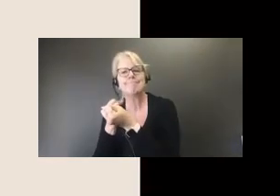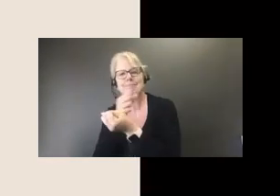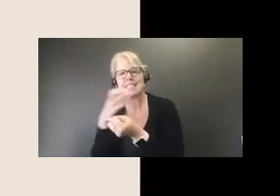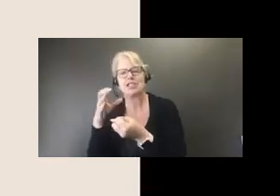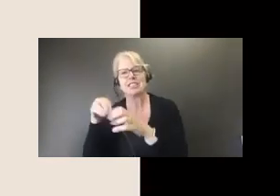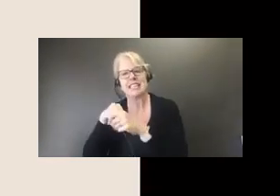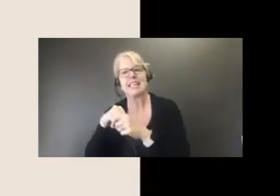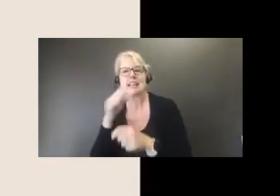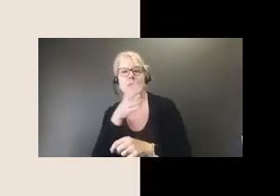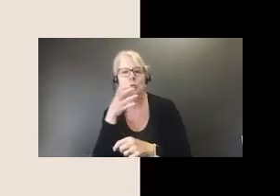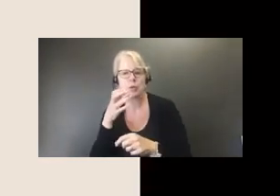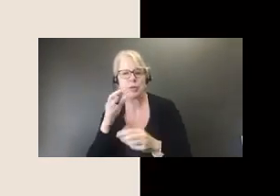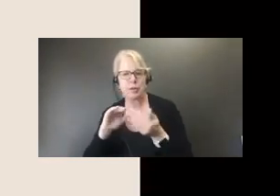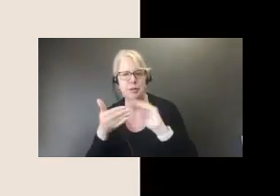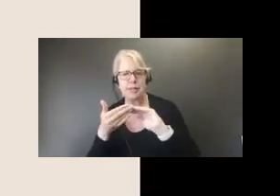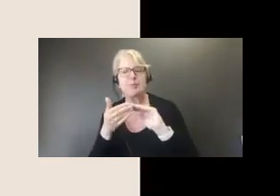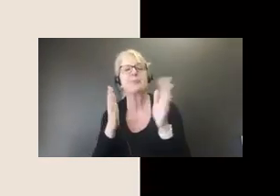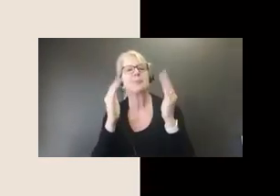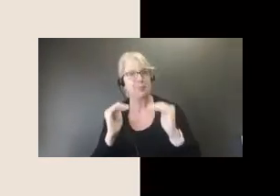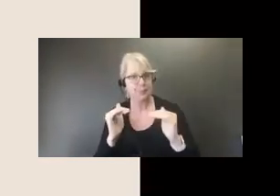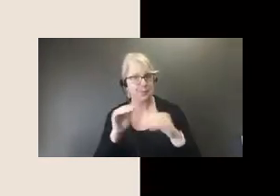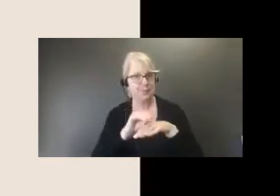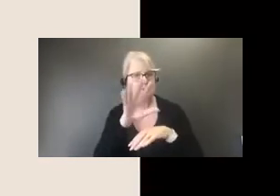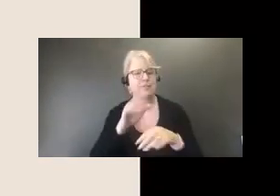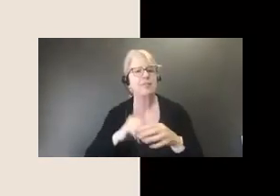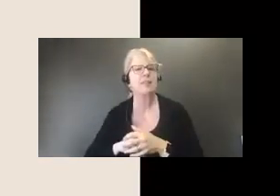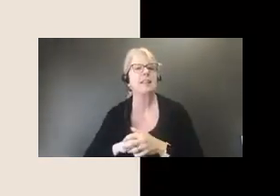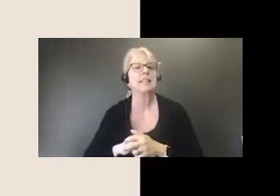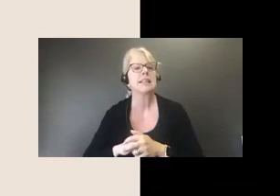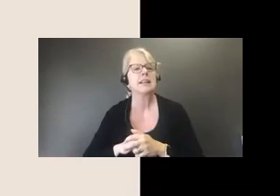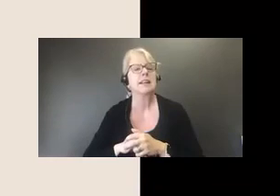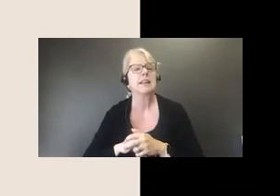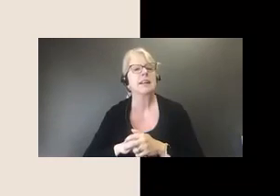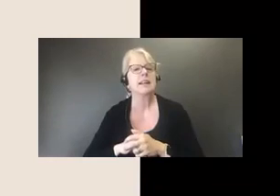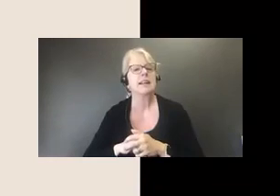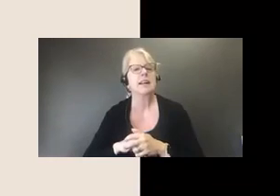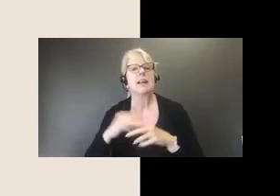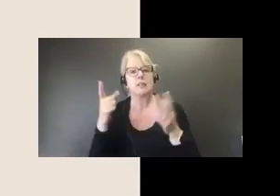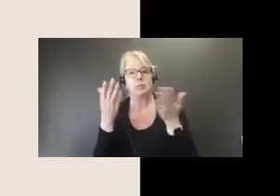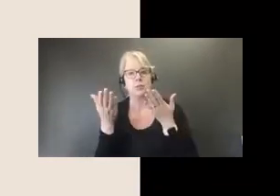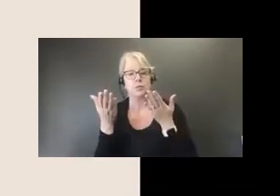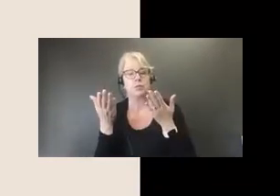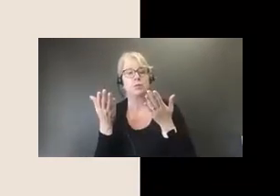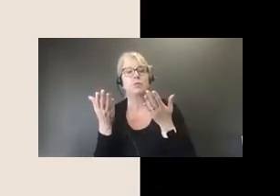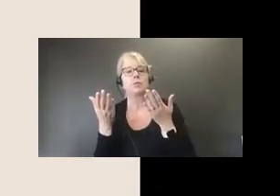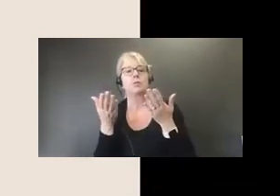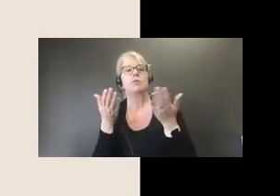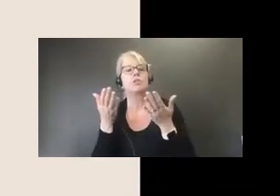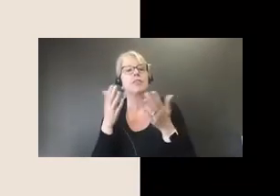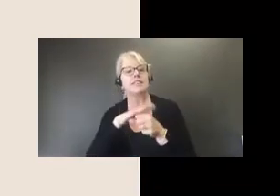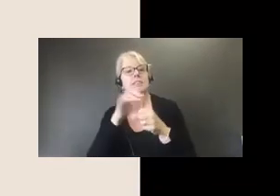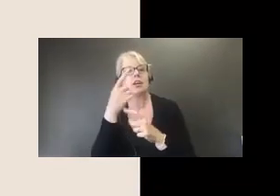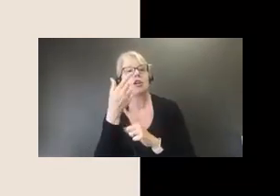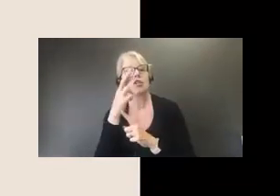rural communities. So I'll get you to go to the next one, Laura. So the service area for Grey, Bruce, Perth, and